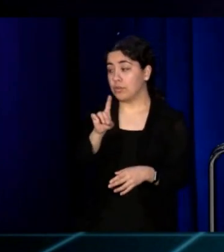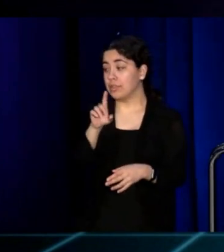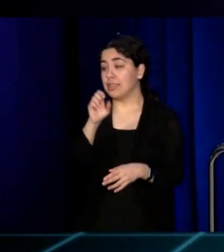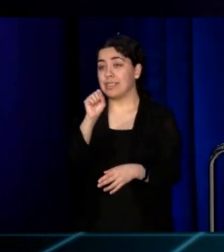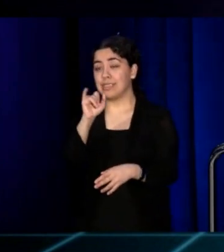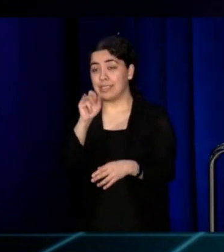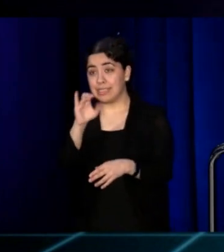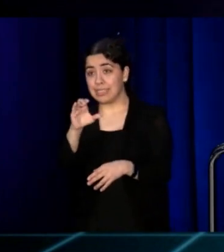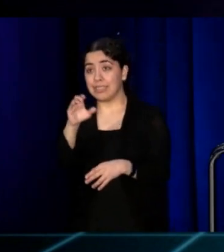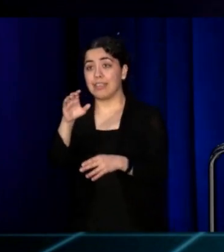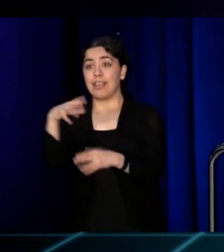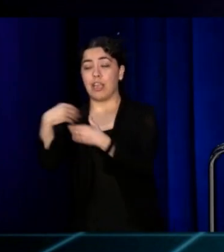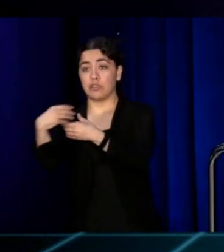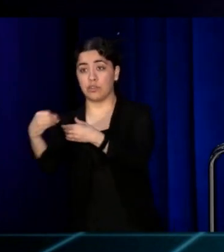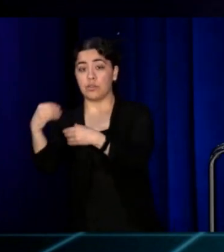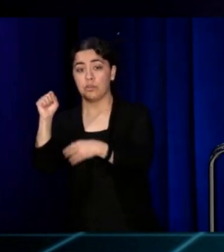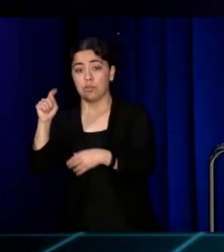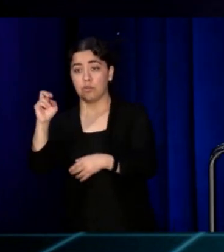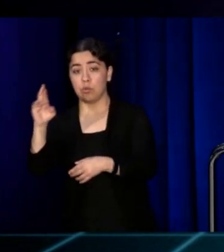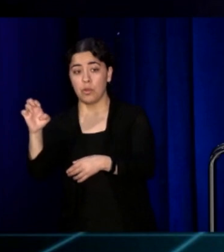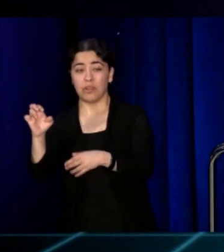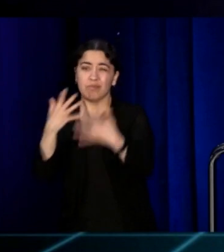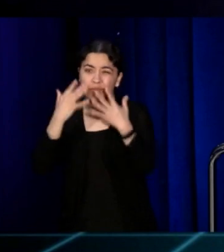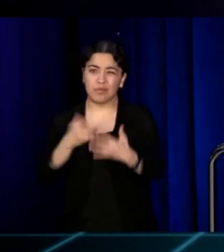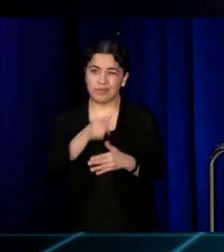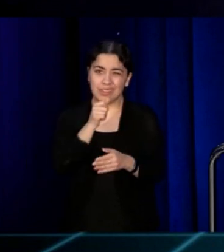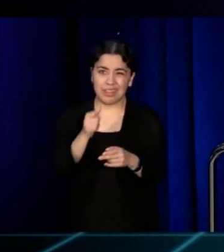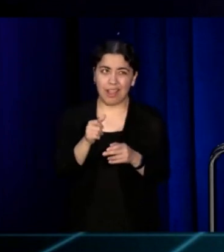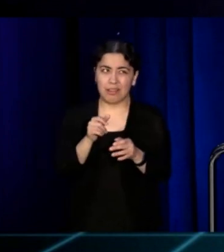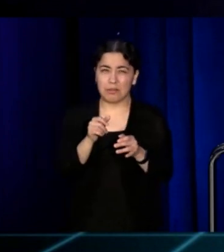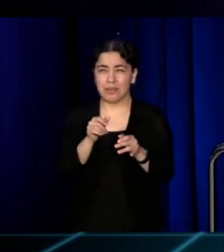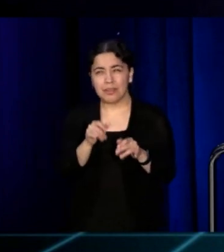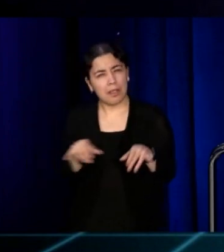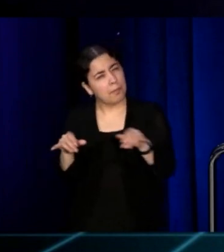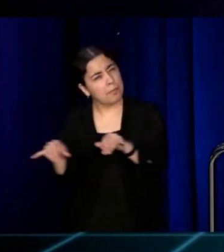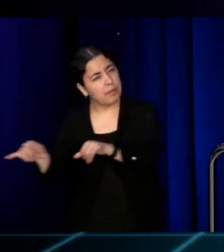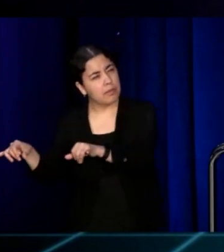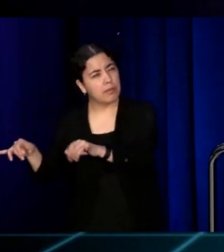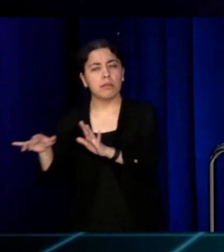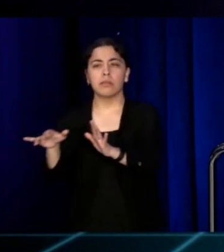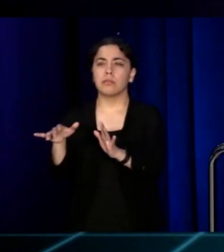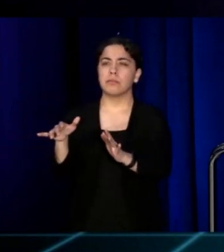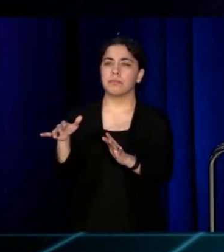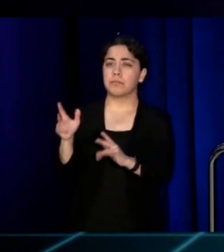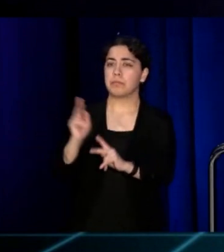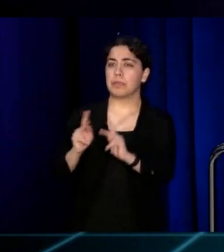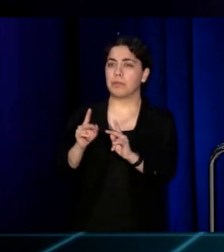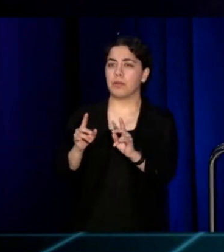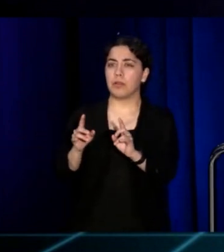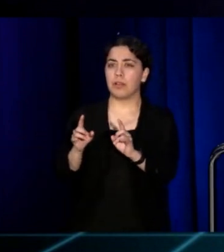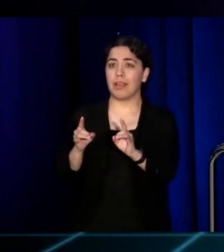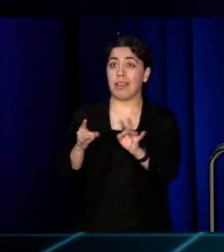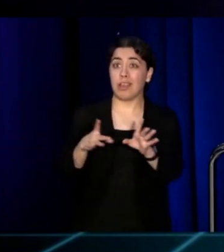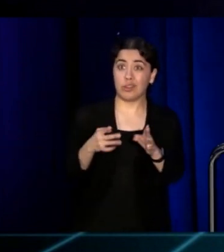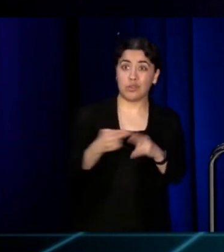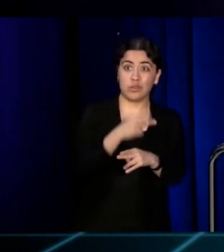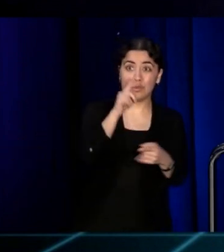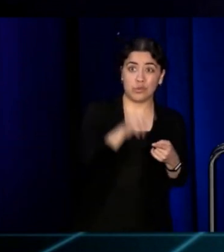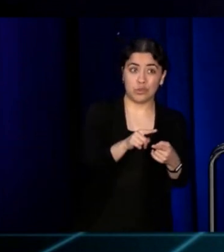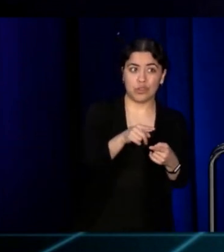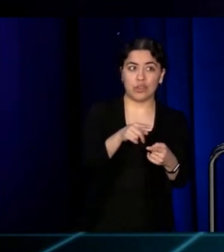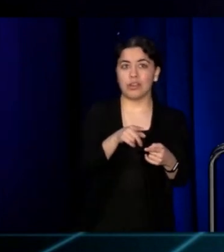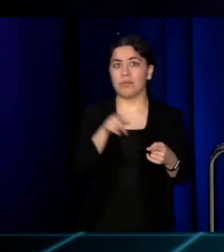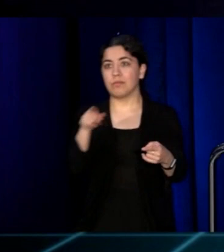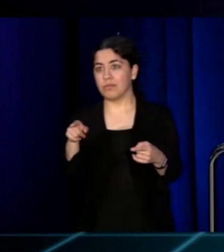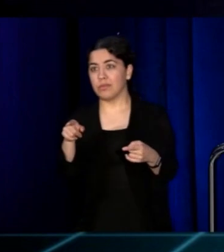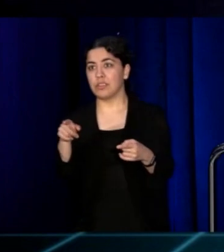useSyncExternalStore. Unfortunately, you know, it's not really that common. It's like if people hate useReducer, they sort of hate this one more, but